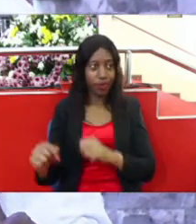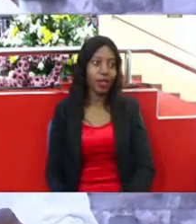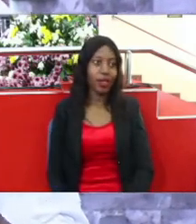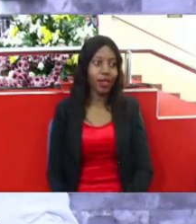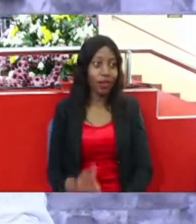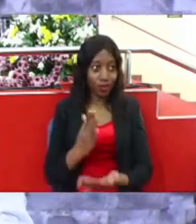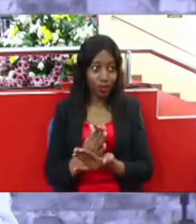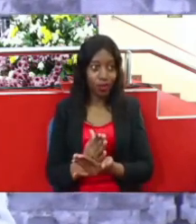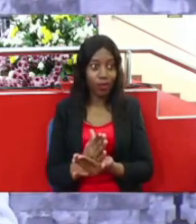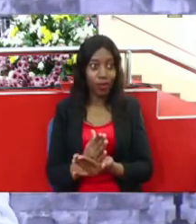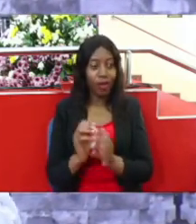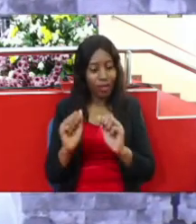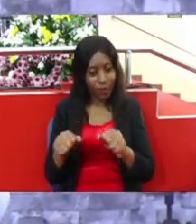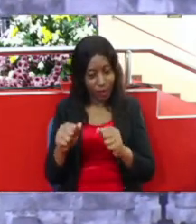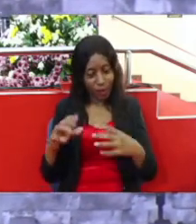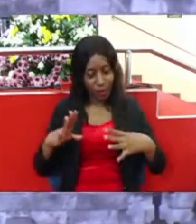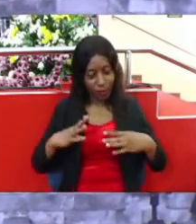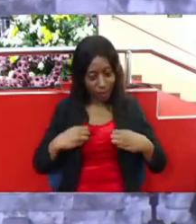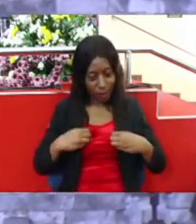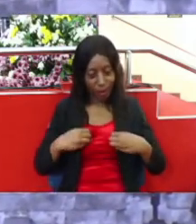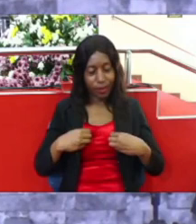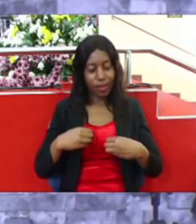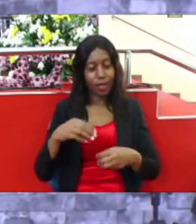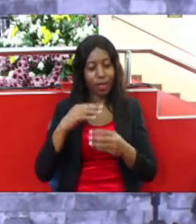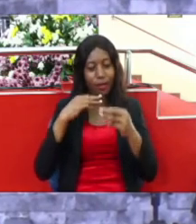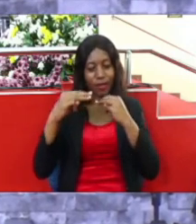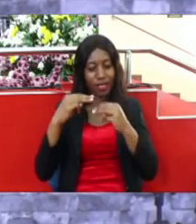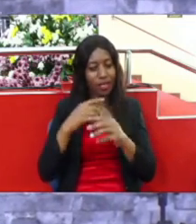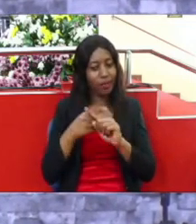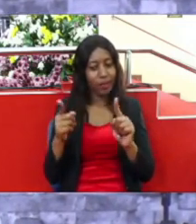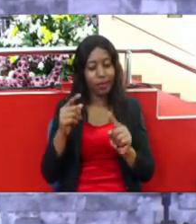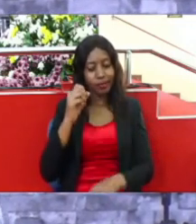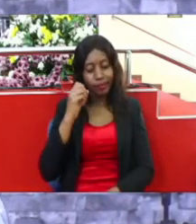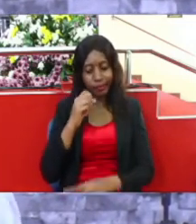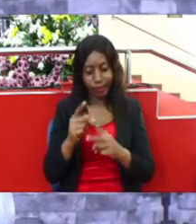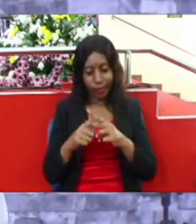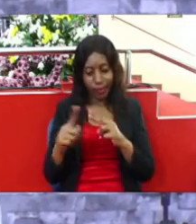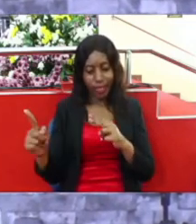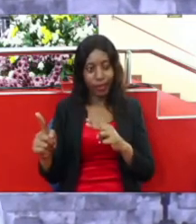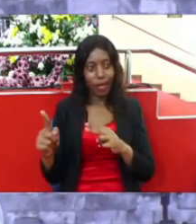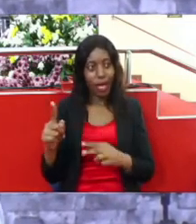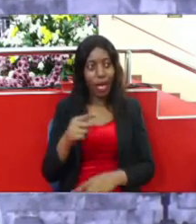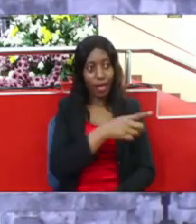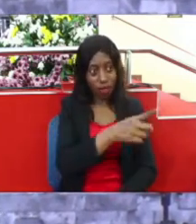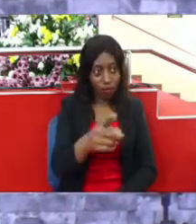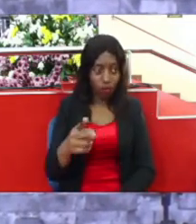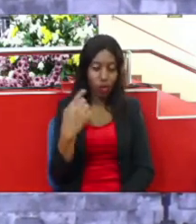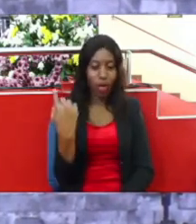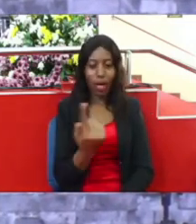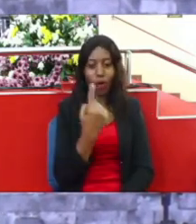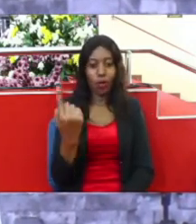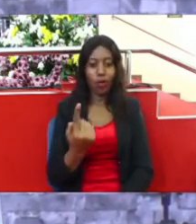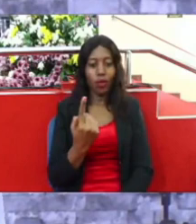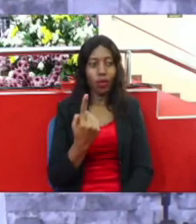Je, yawezekana kwamba umepokea ujumbe kutoka kwa Bwana? And it is only you who knows whether you have received this message. Na ni wewe pekee ambao unajua kwamba kama